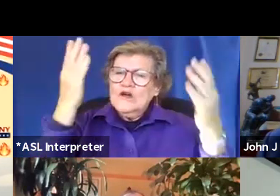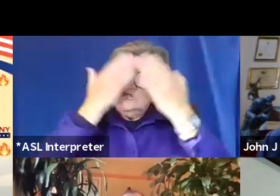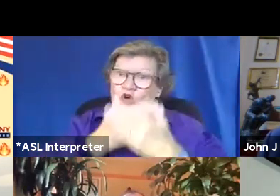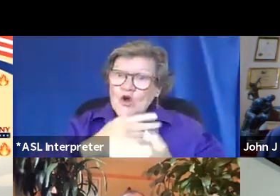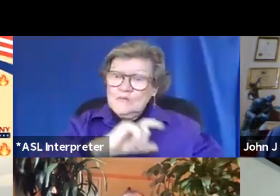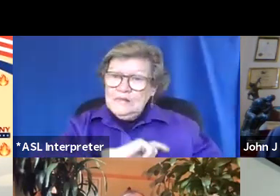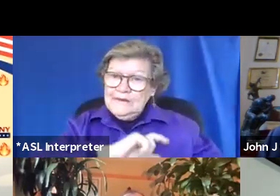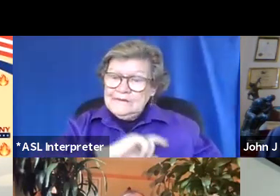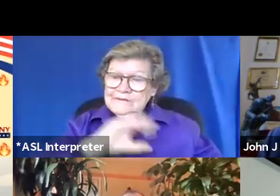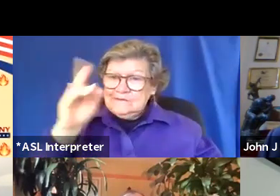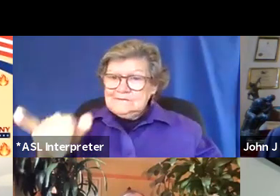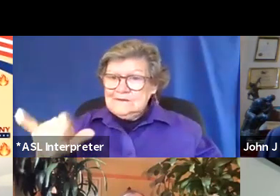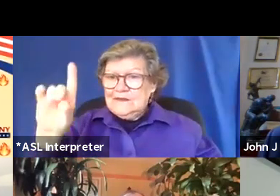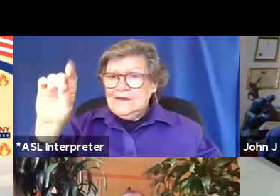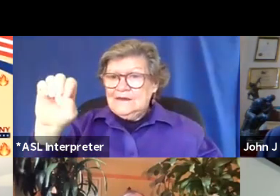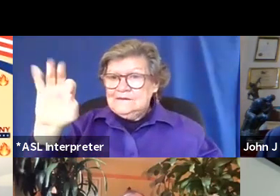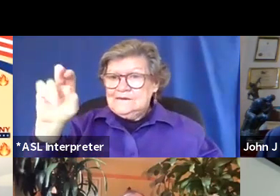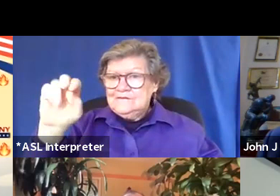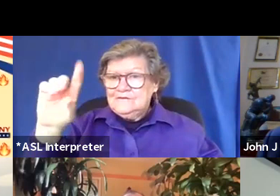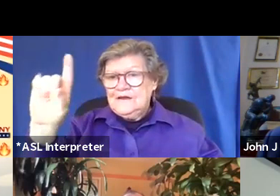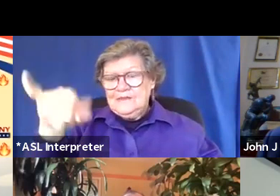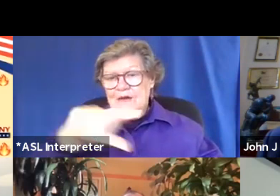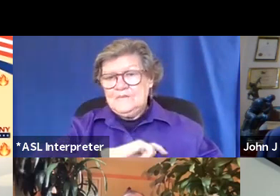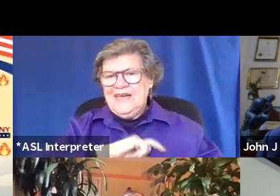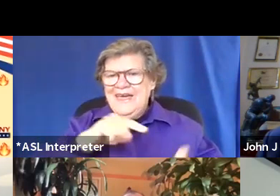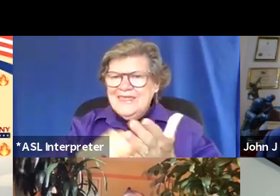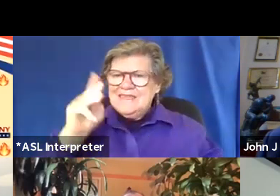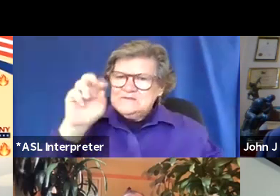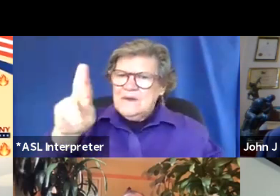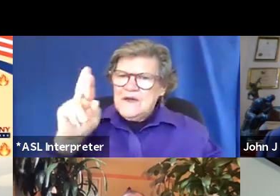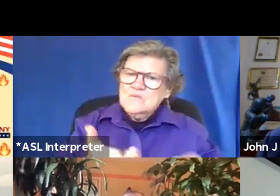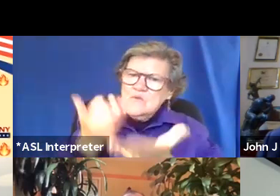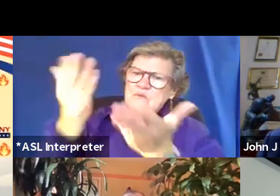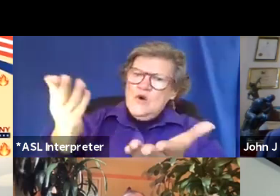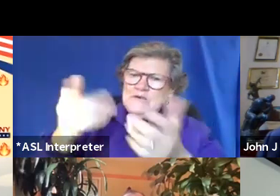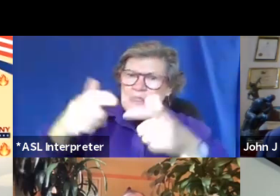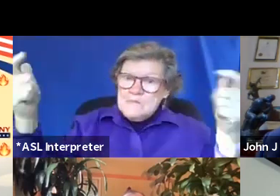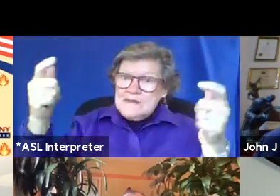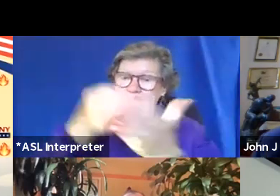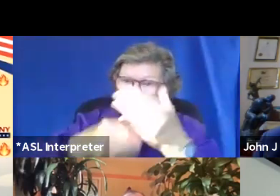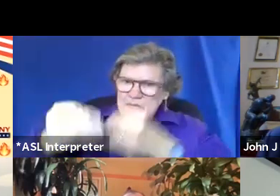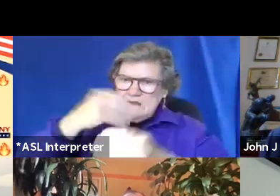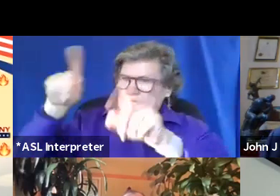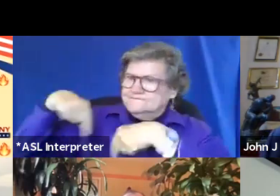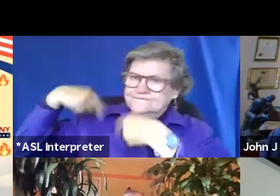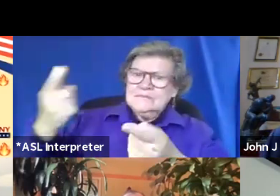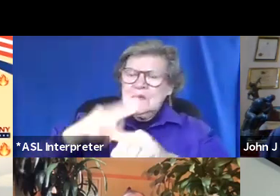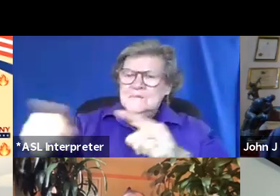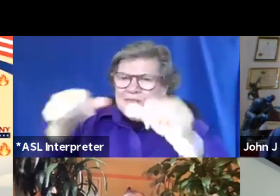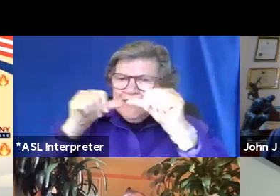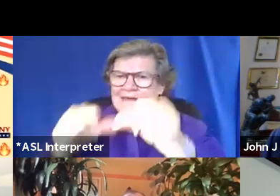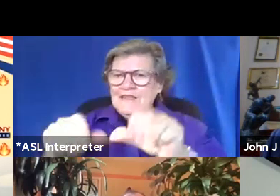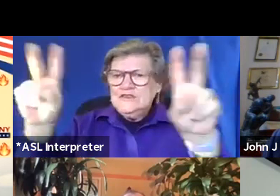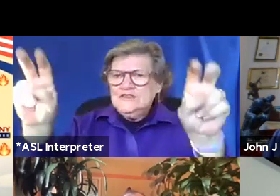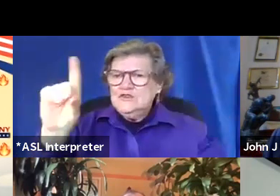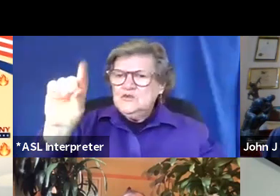police. This mayor is proposing the largest budget ever in this city's history, and yet they want to continue to defund the